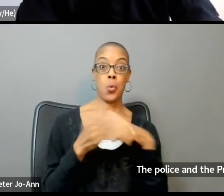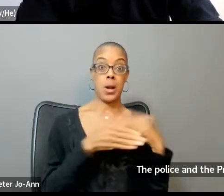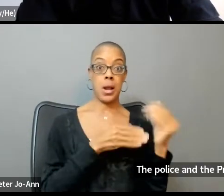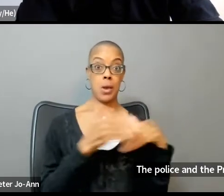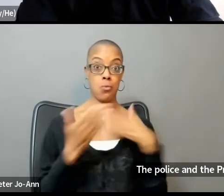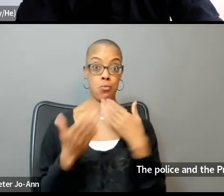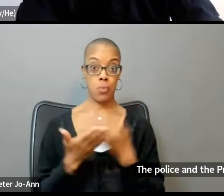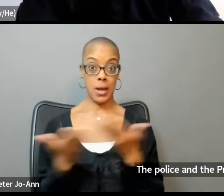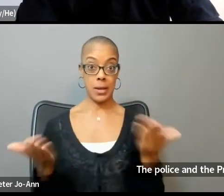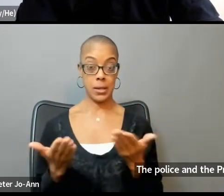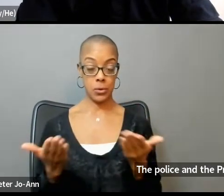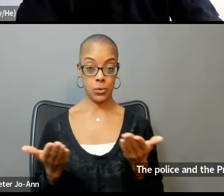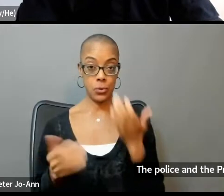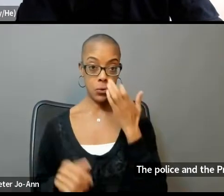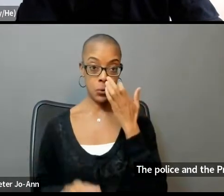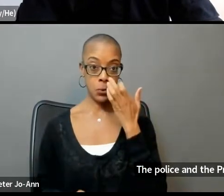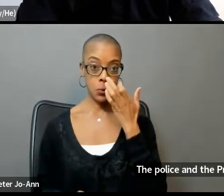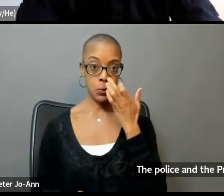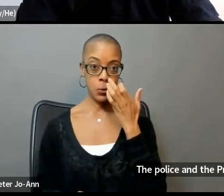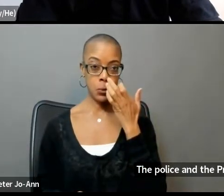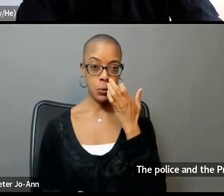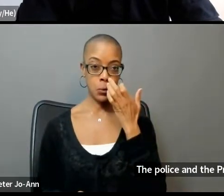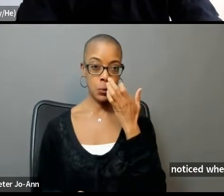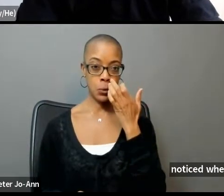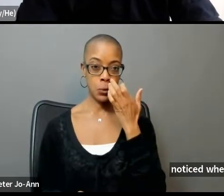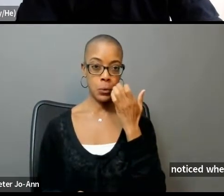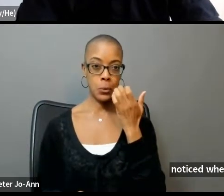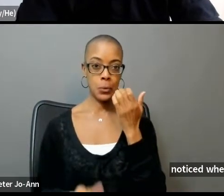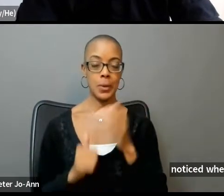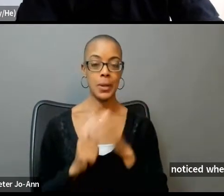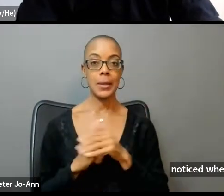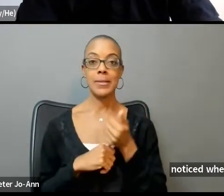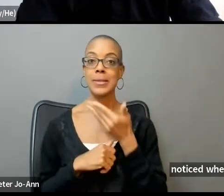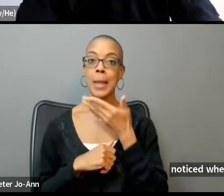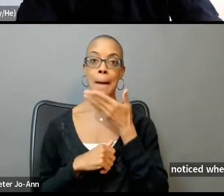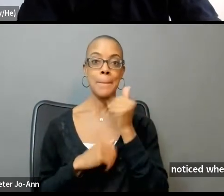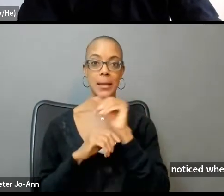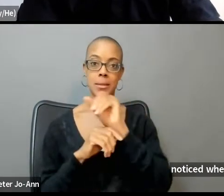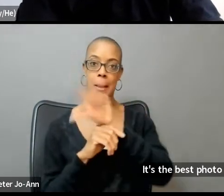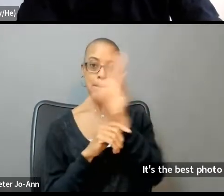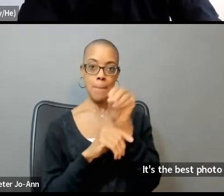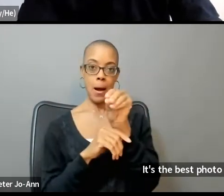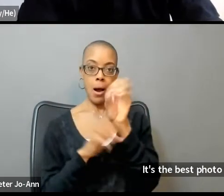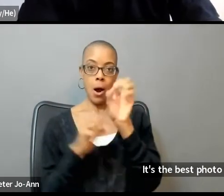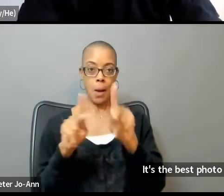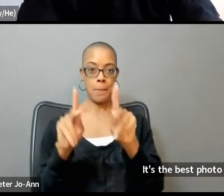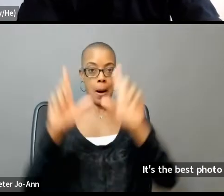is that it's the best photo op for the police department.